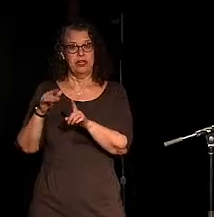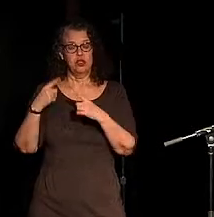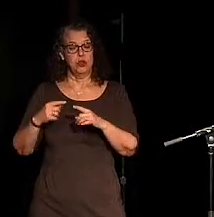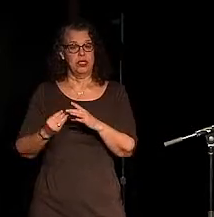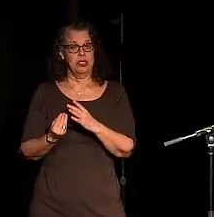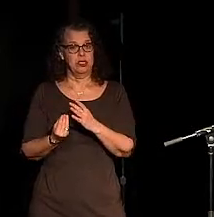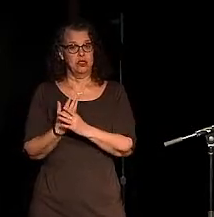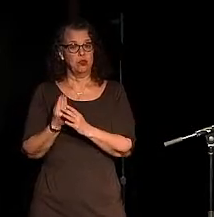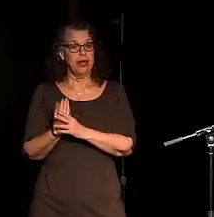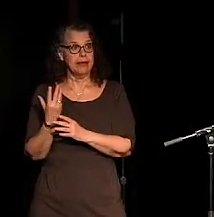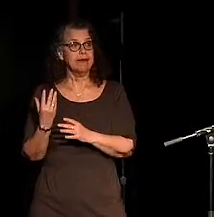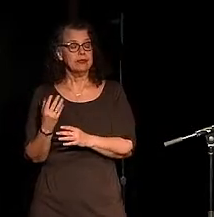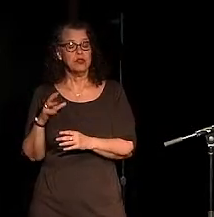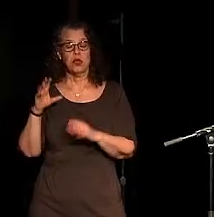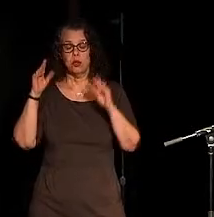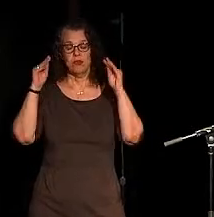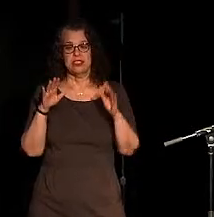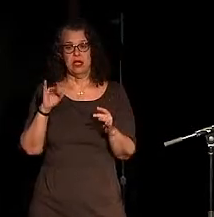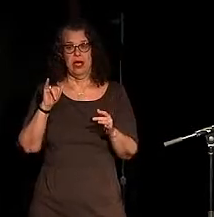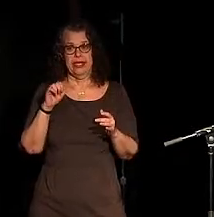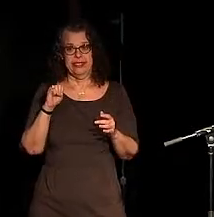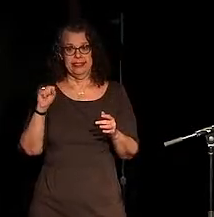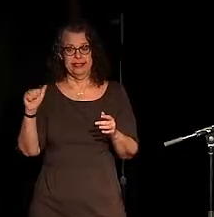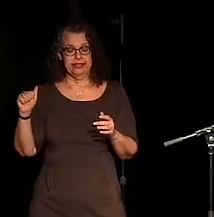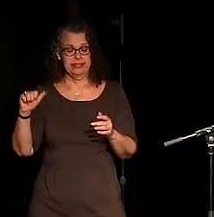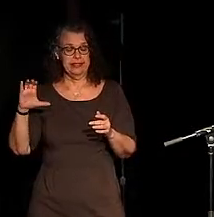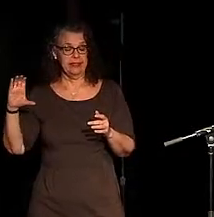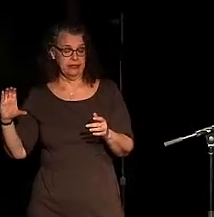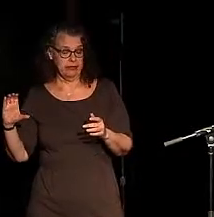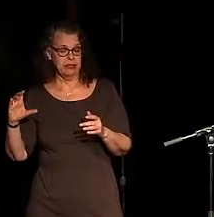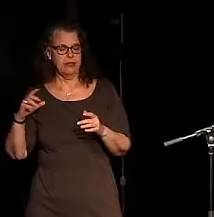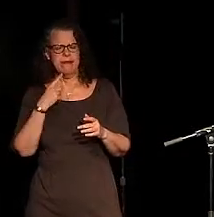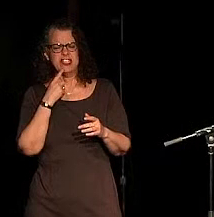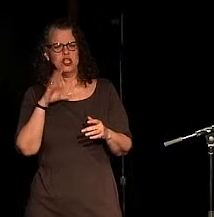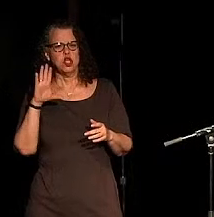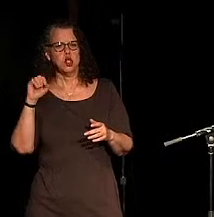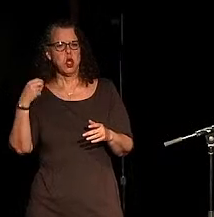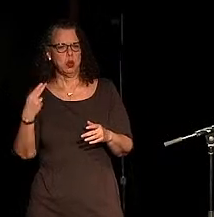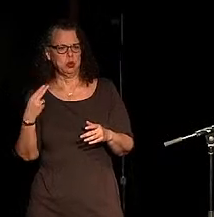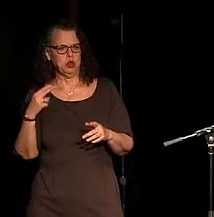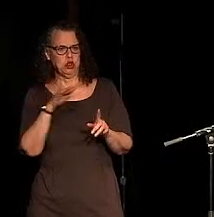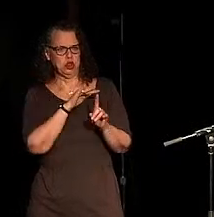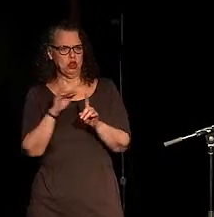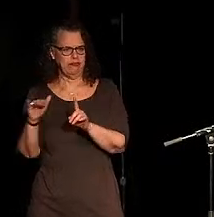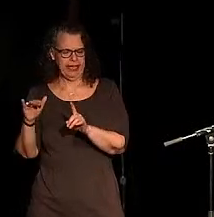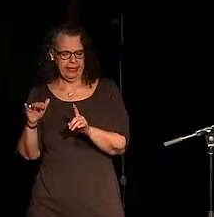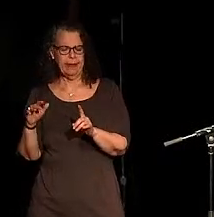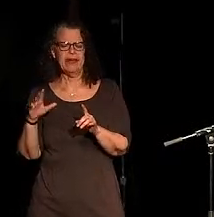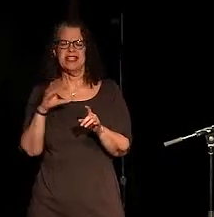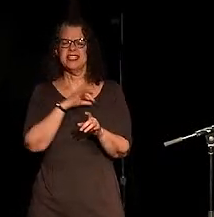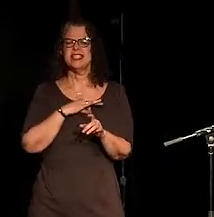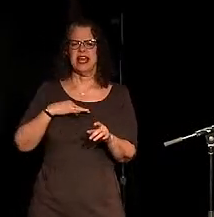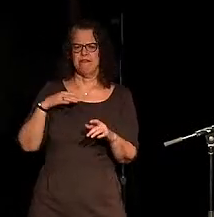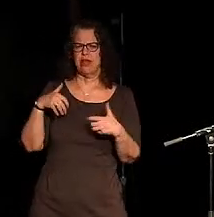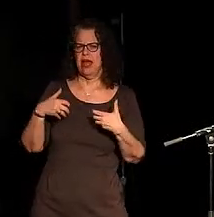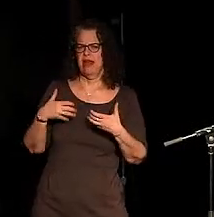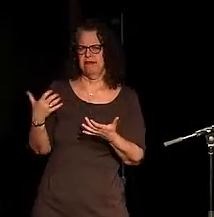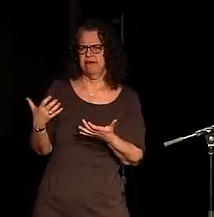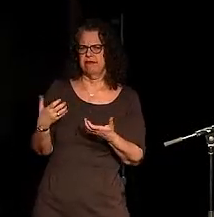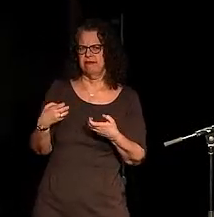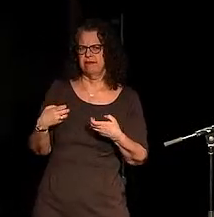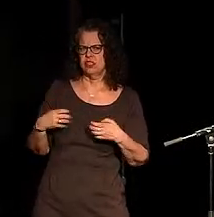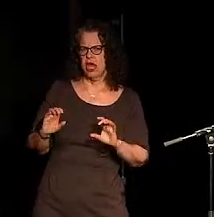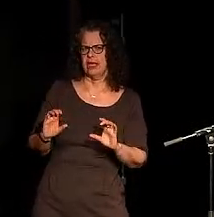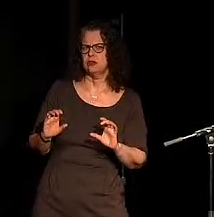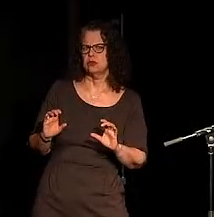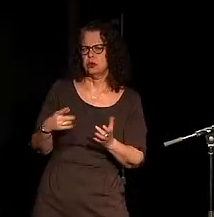Professor Isaac mentioned the upcoming current coach survey, but staff again will have a chance to talk about, I'm sure in